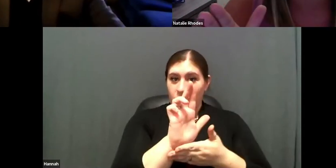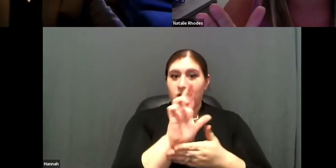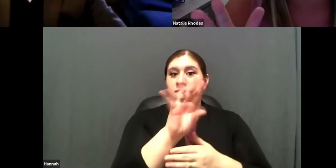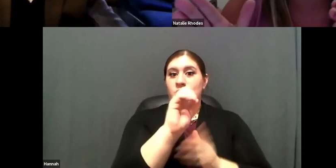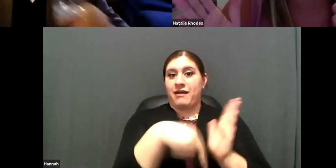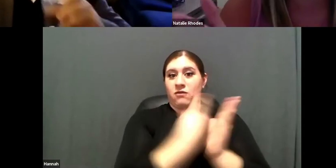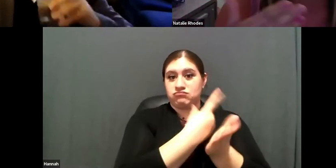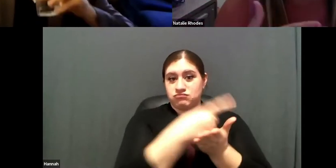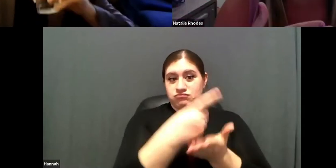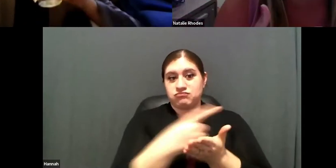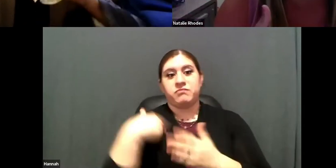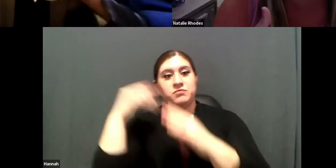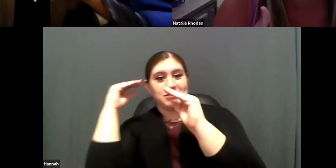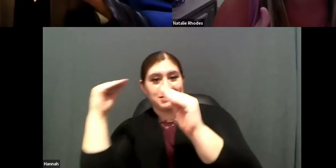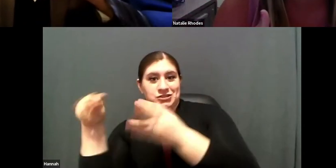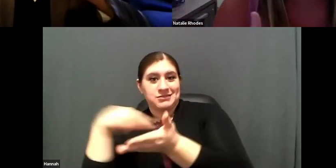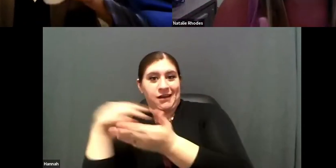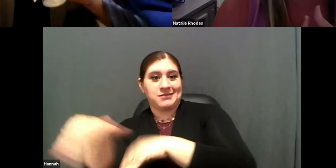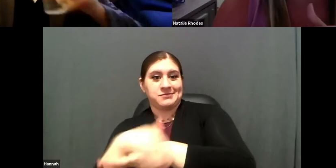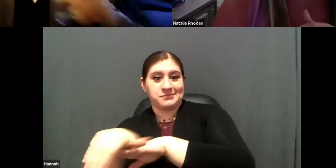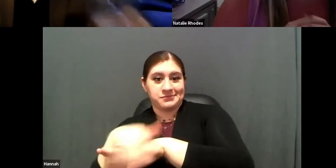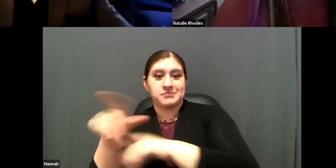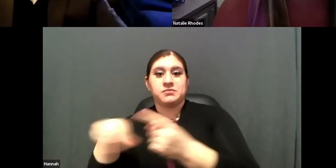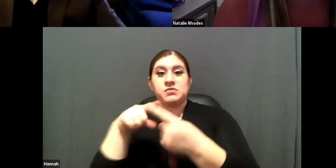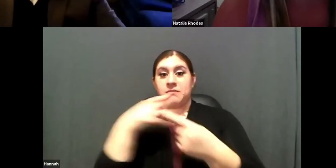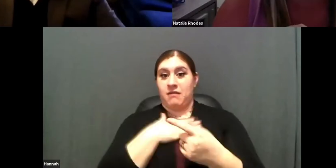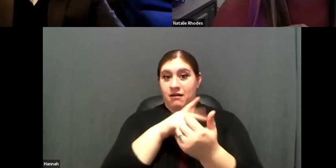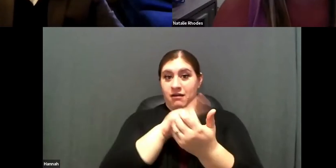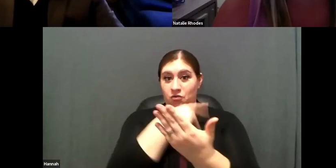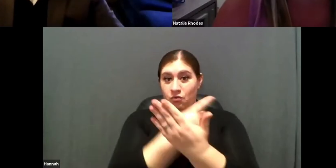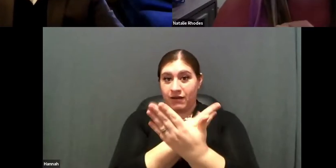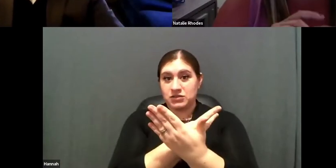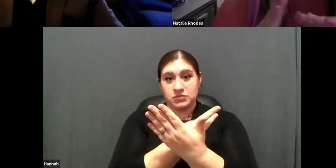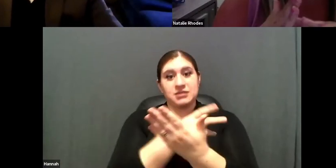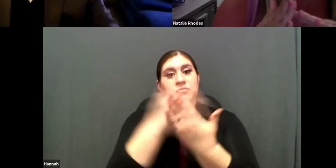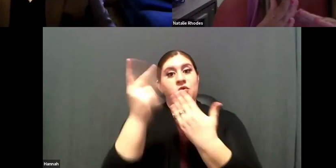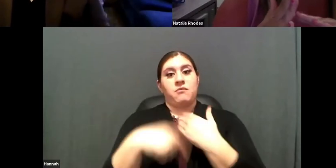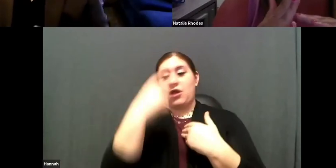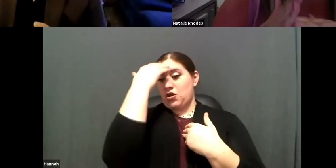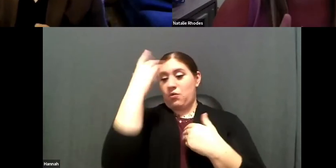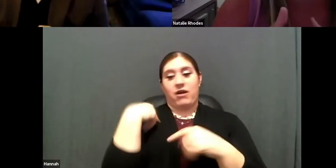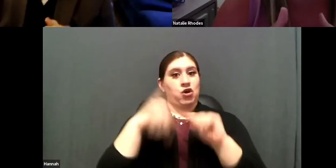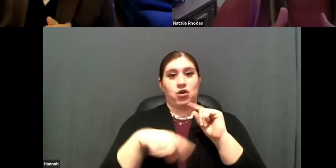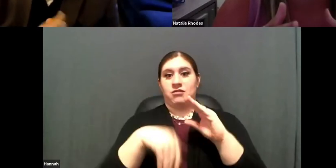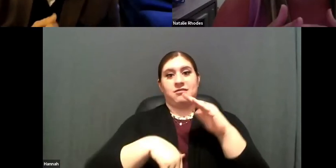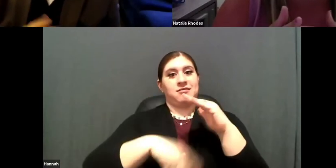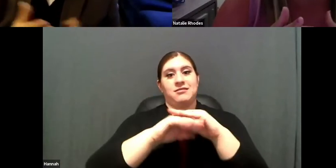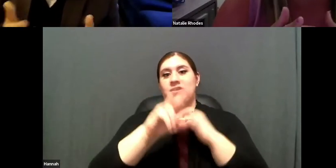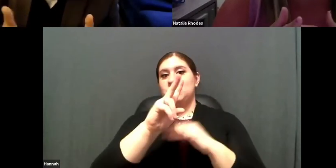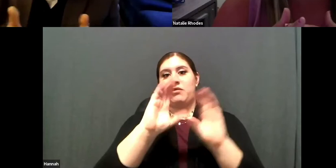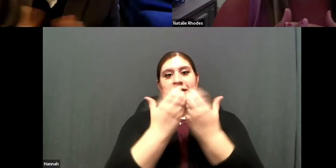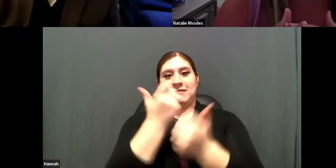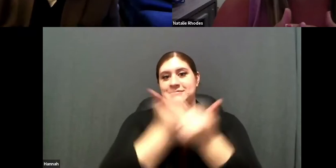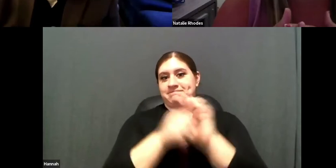week. And then I was teaching dance in the evenings when I did my graduate program, and I knew that I could not do more than two classes per